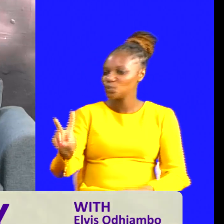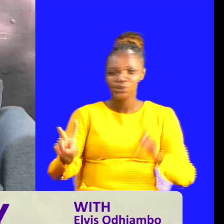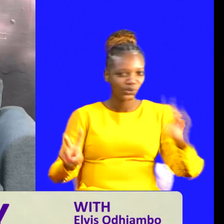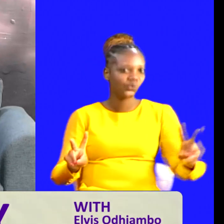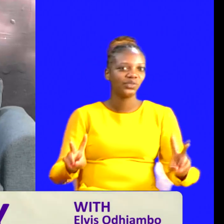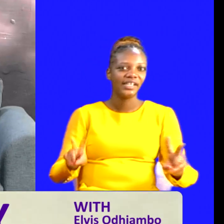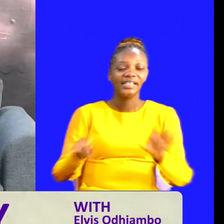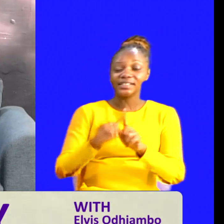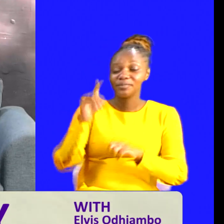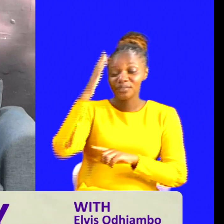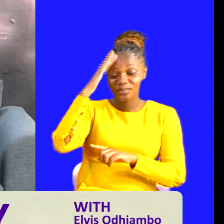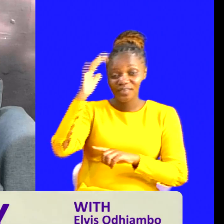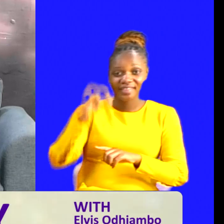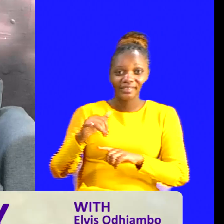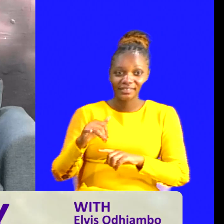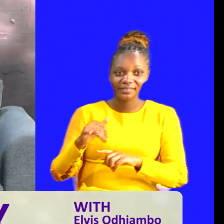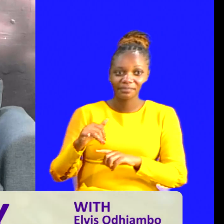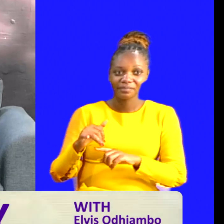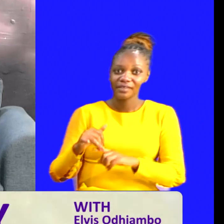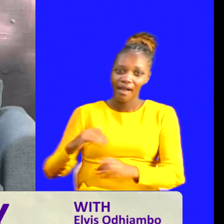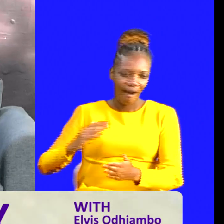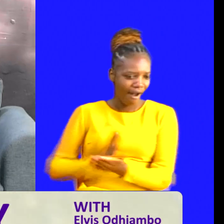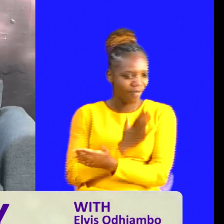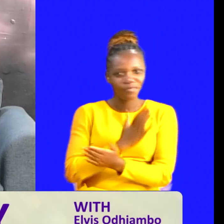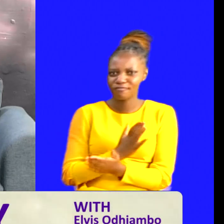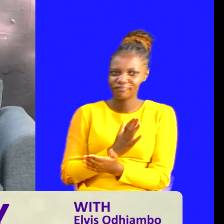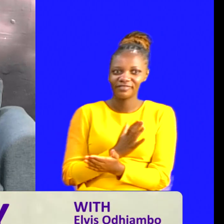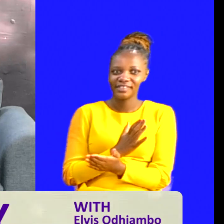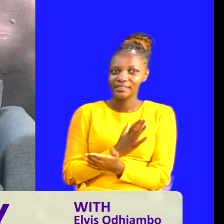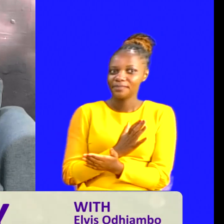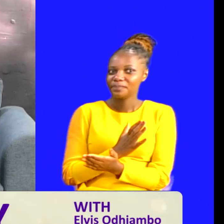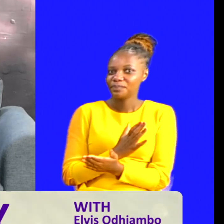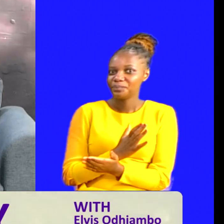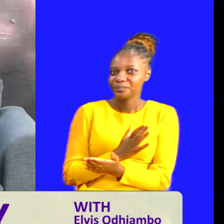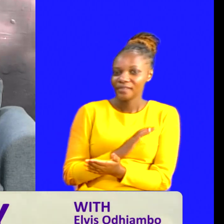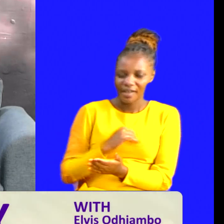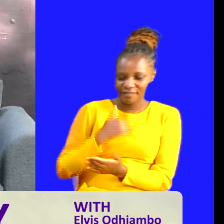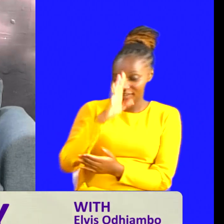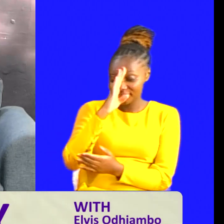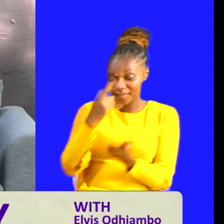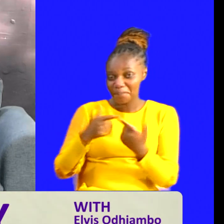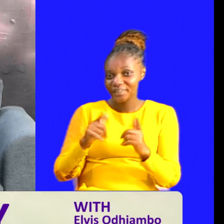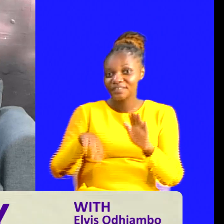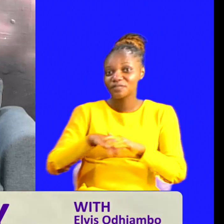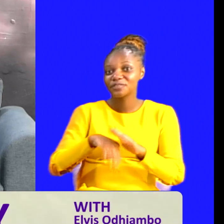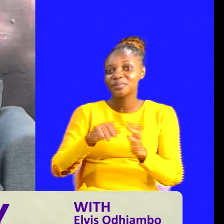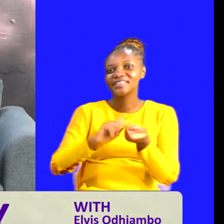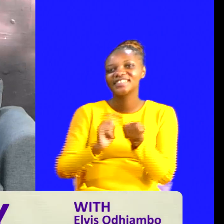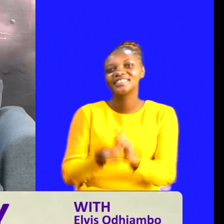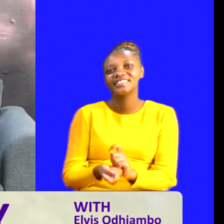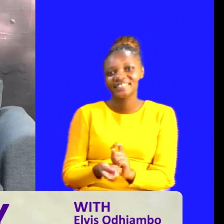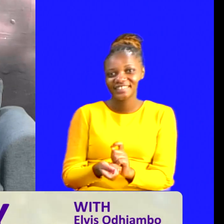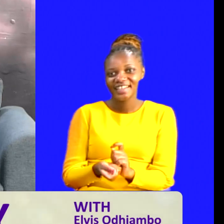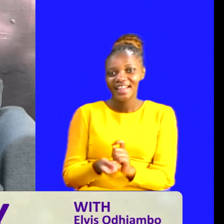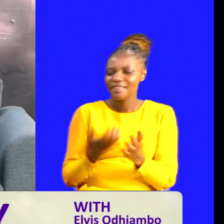handball was very controversial. But I believe, right about now, when the rules of football are changing, football is changing really very